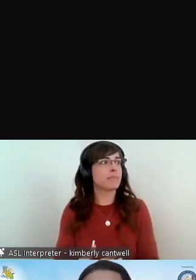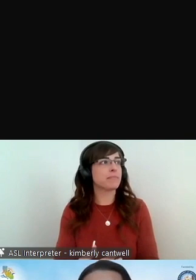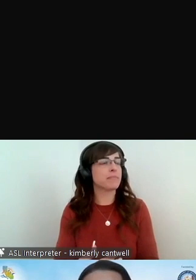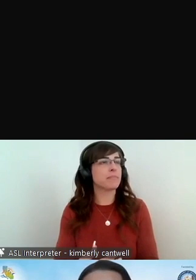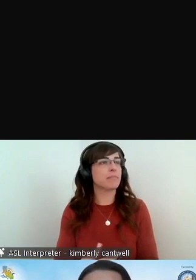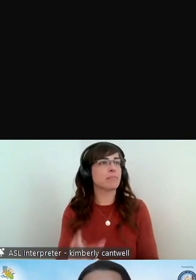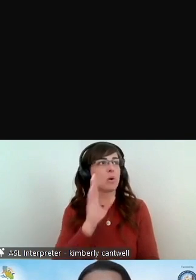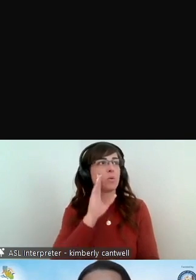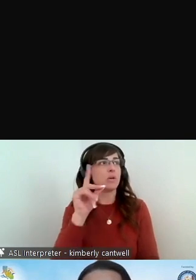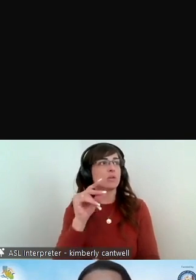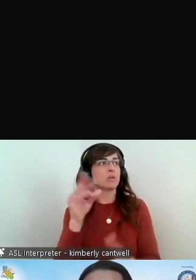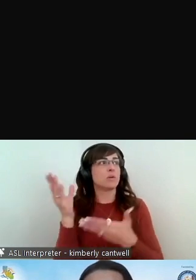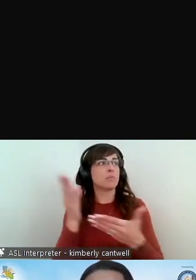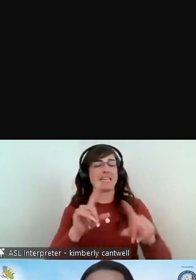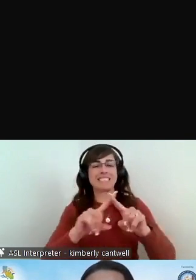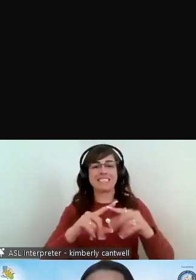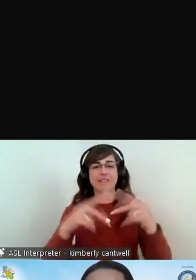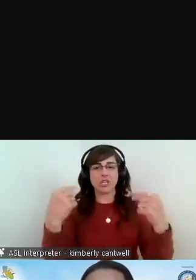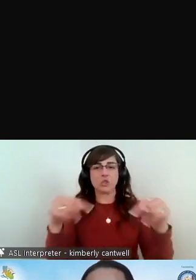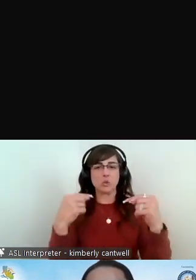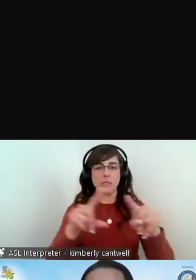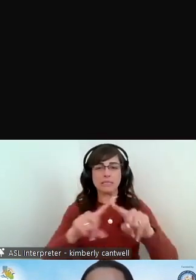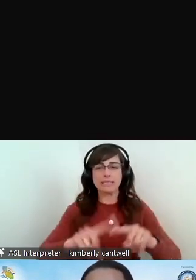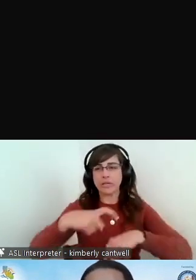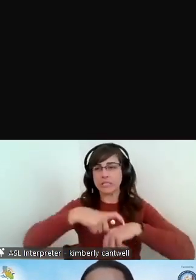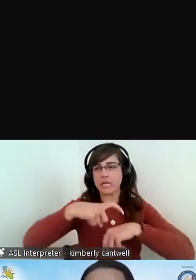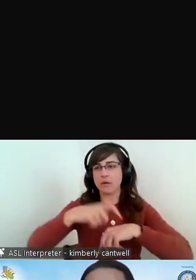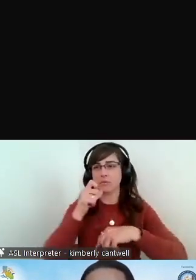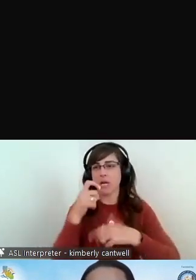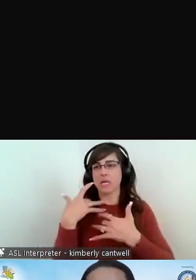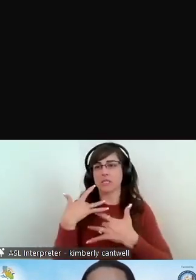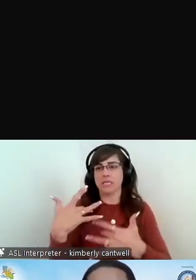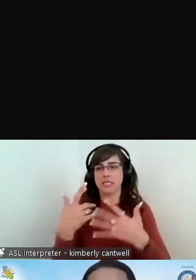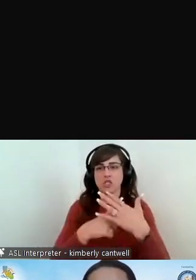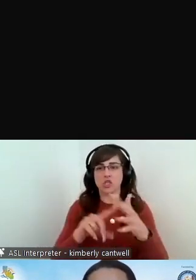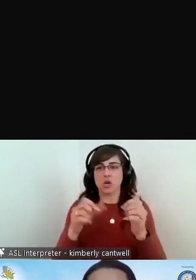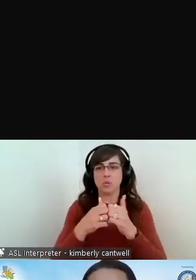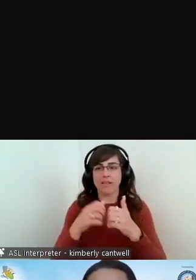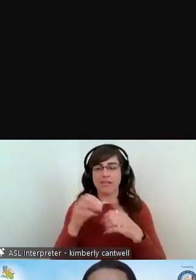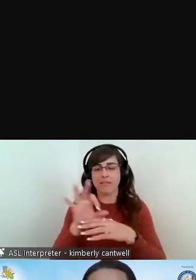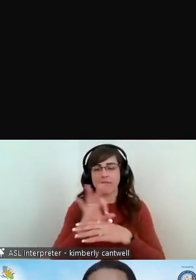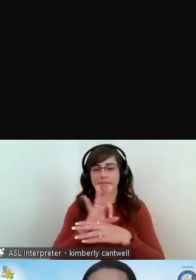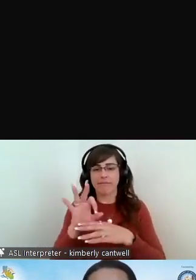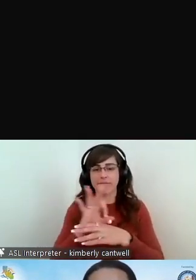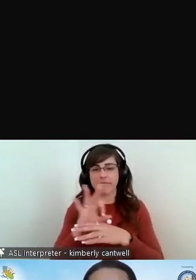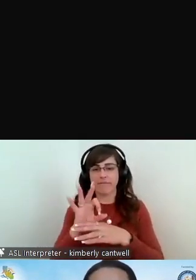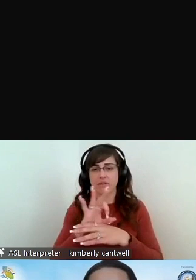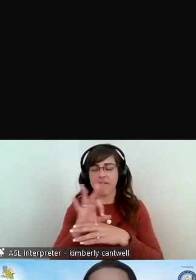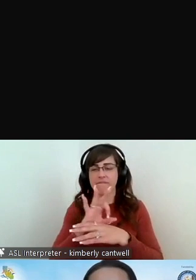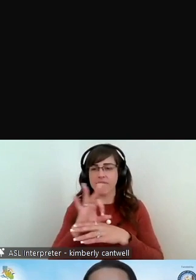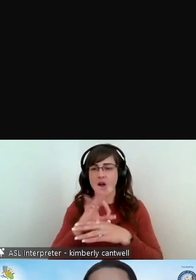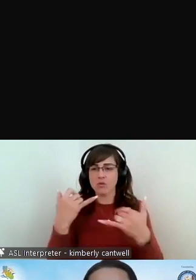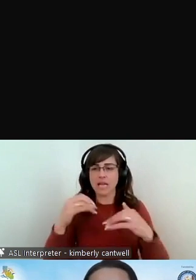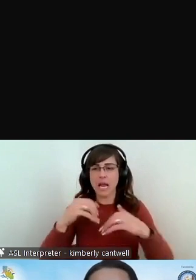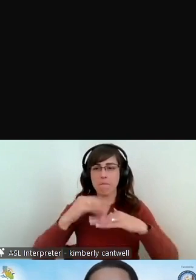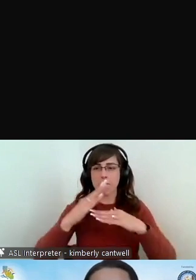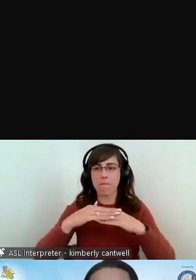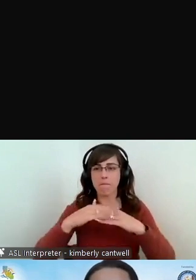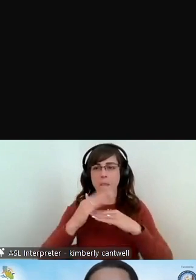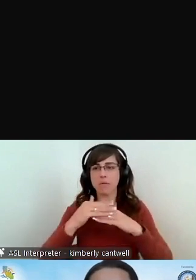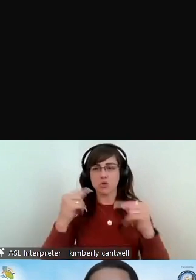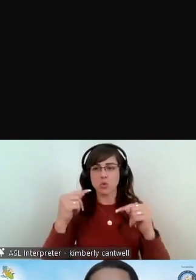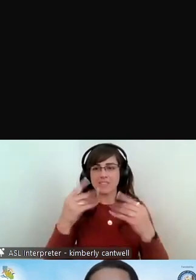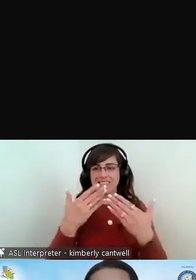We'll bring out different toys at different times. And we usually start with functional play, like pop-up toys and things like that,